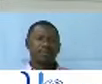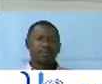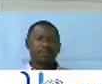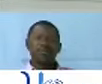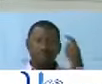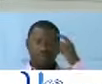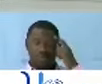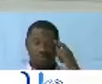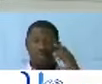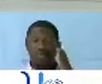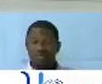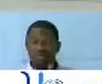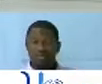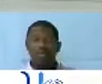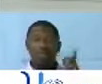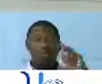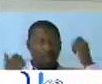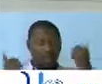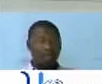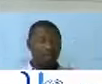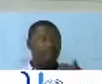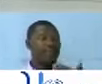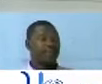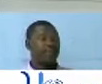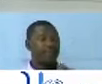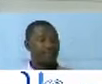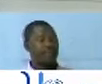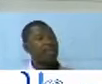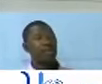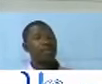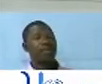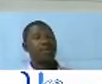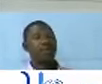would happen in the end. So, I mean, I have a